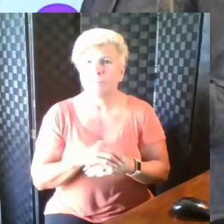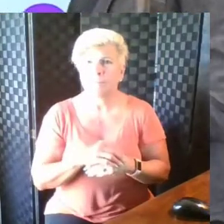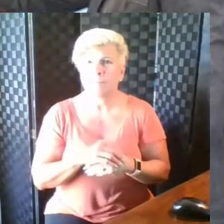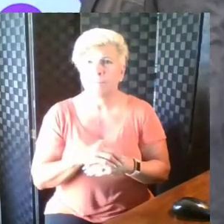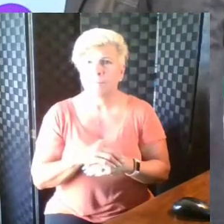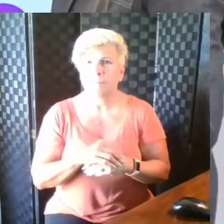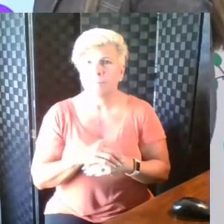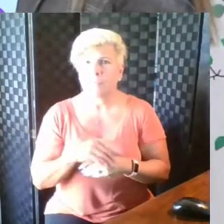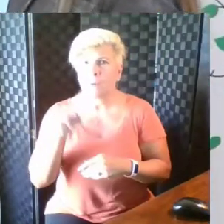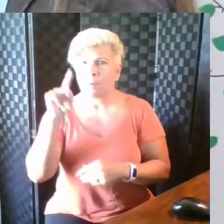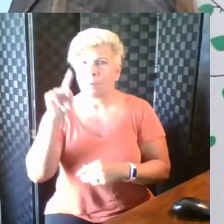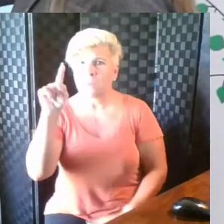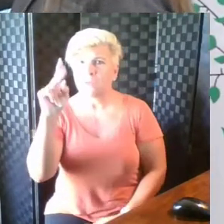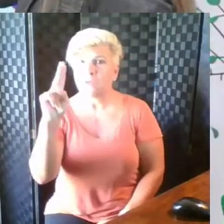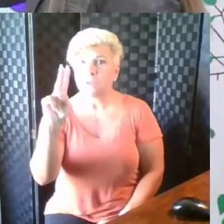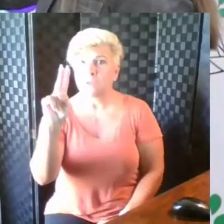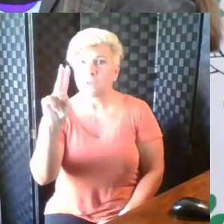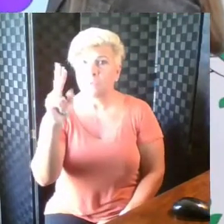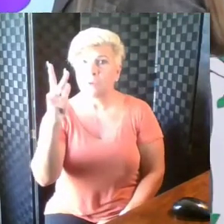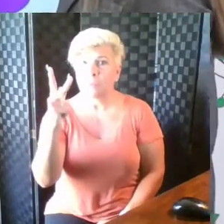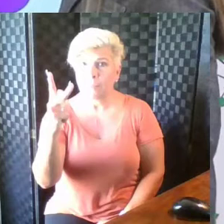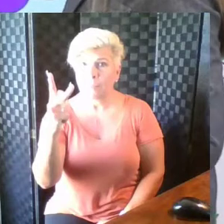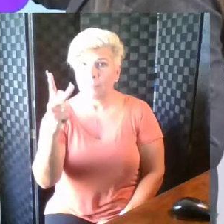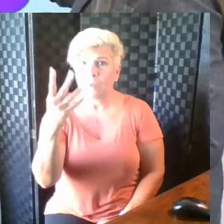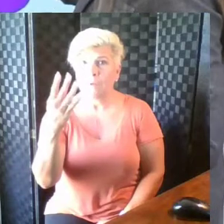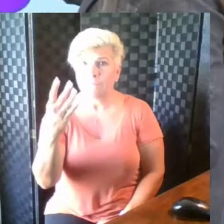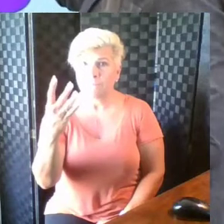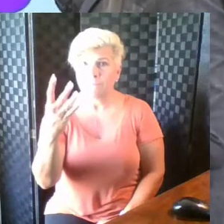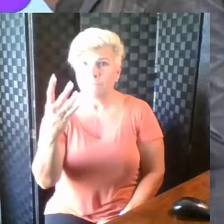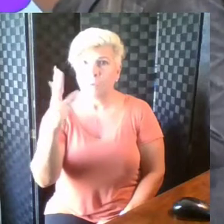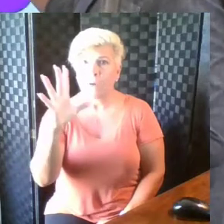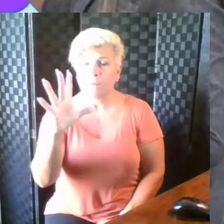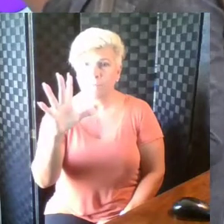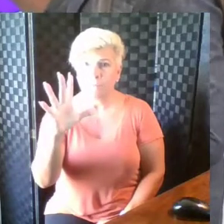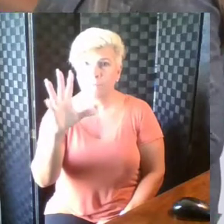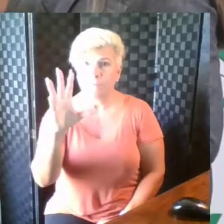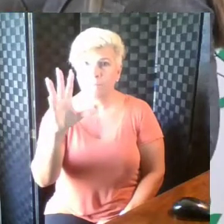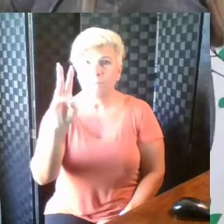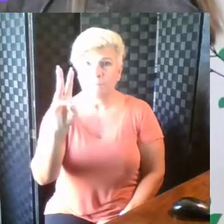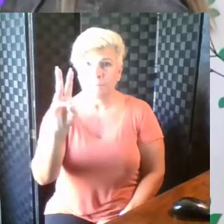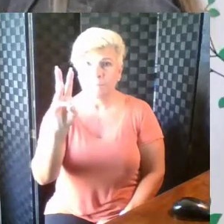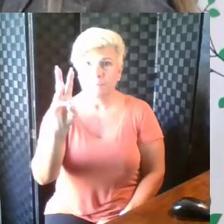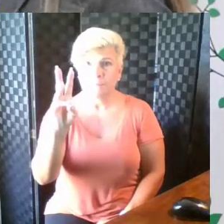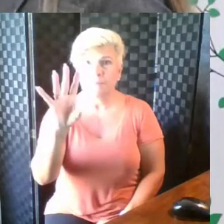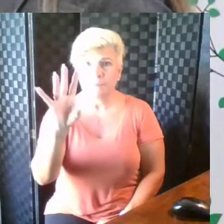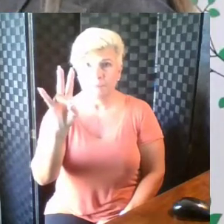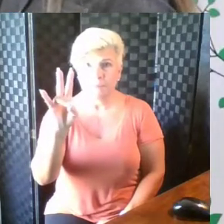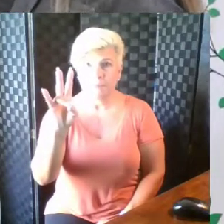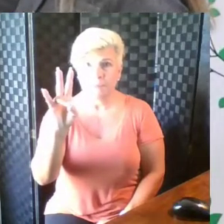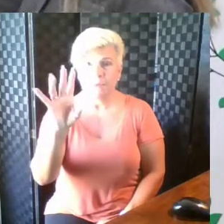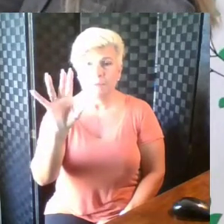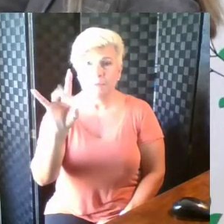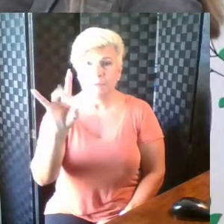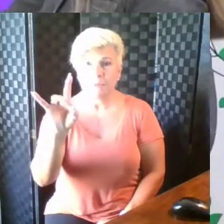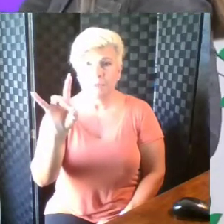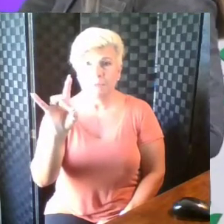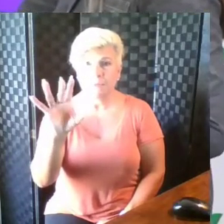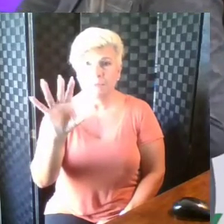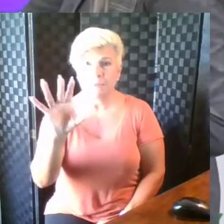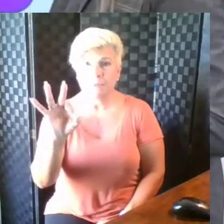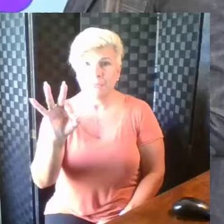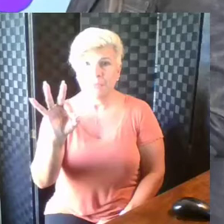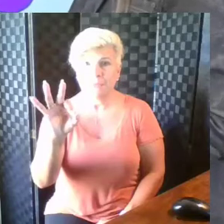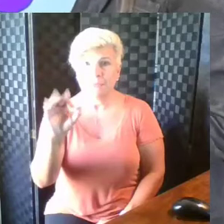count the other counters. 1, 2, 3, 4, 5, 6, 7,